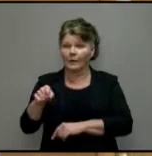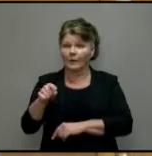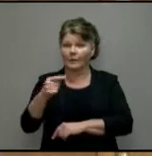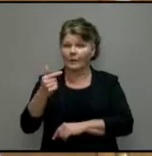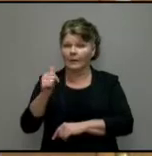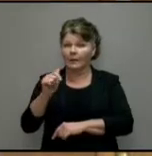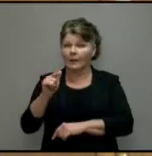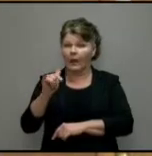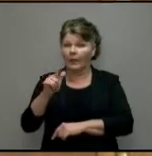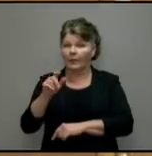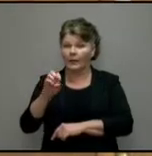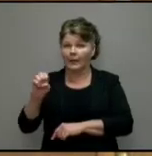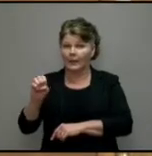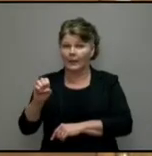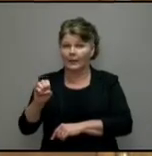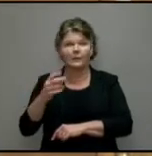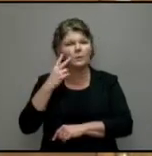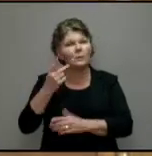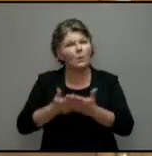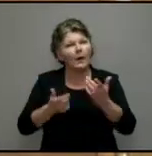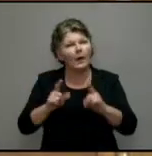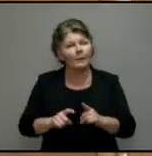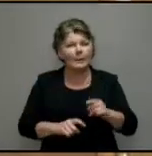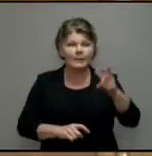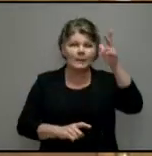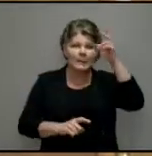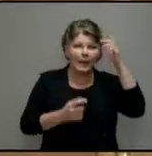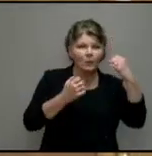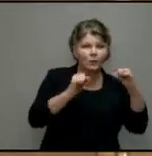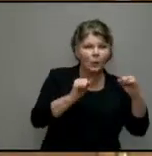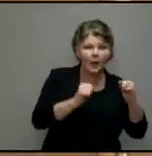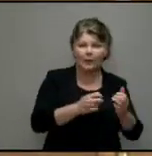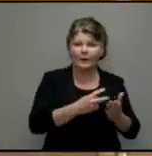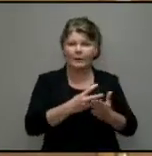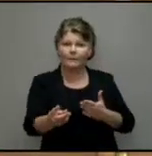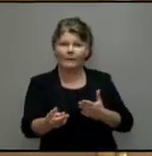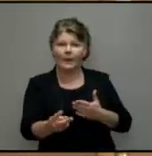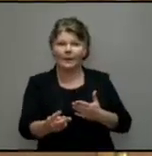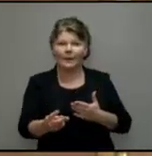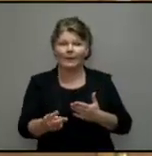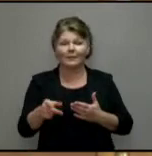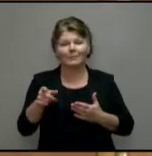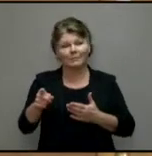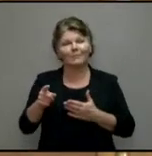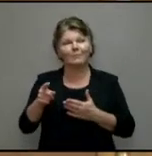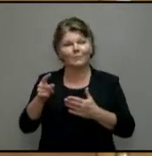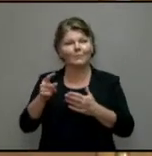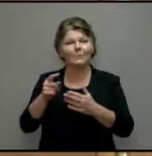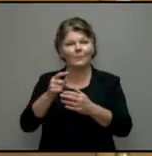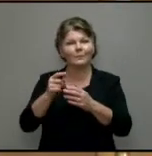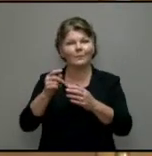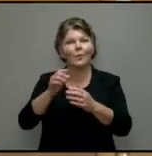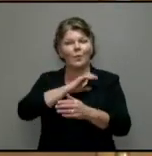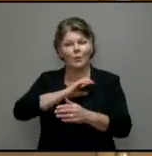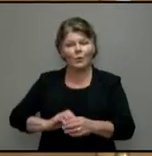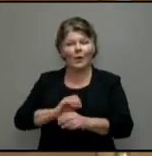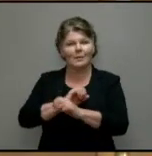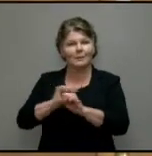tried, Satan failed, and the Messiah is safe and prophecy is fulfilled. He will be called